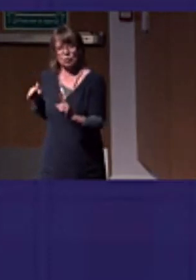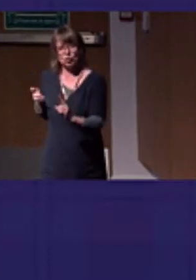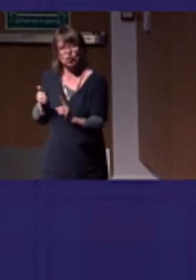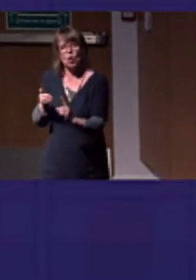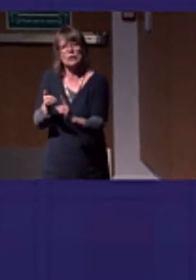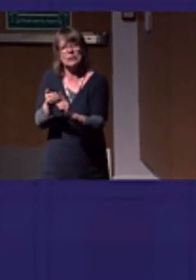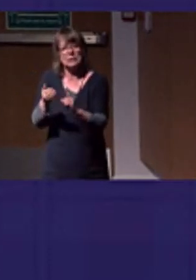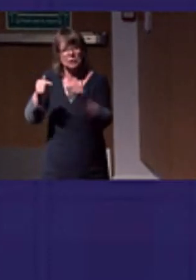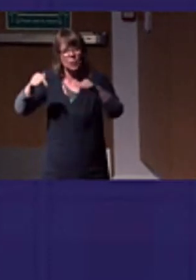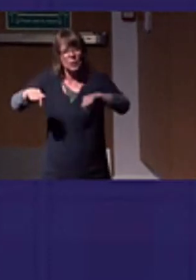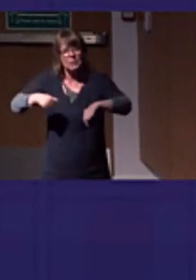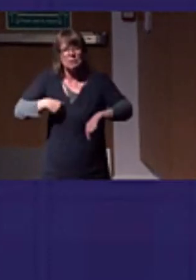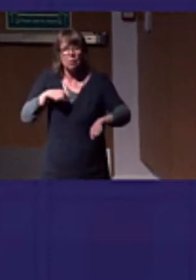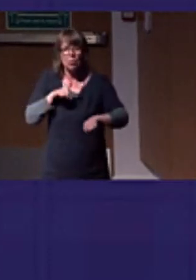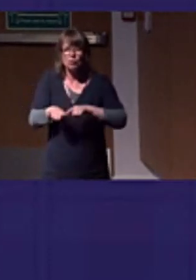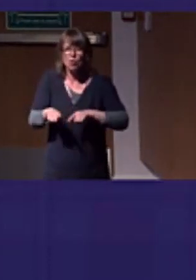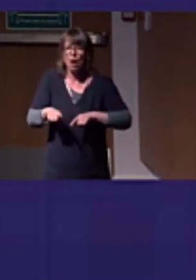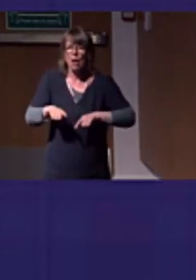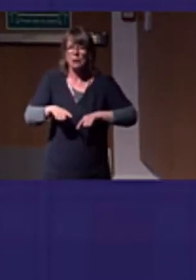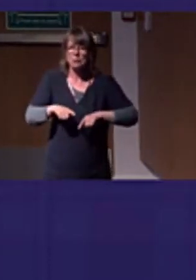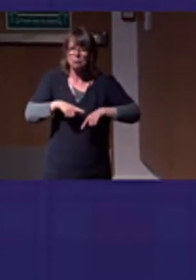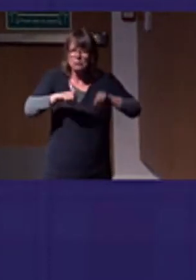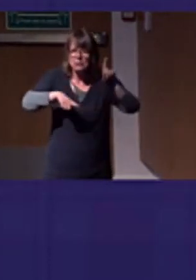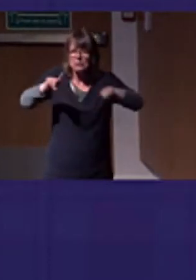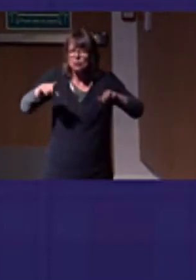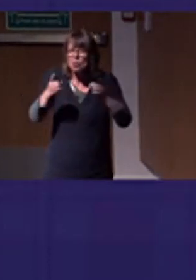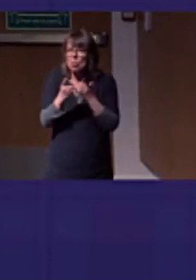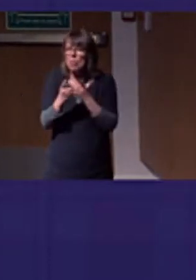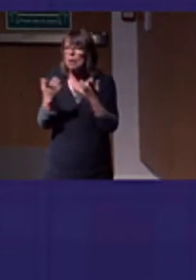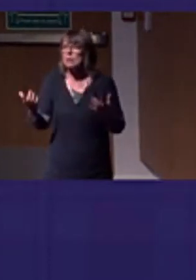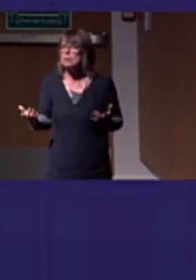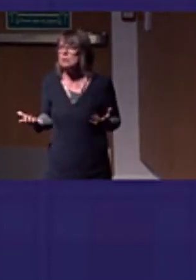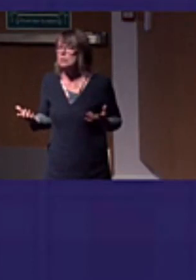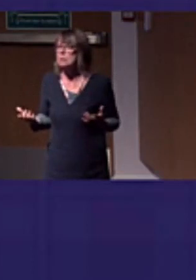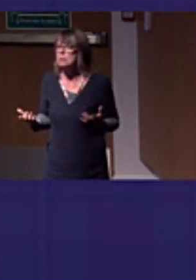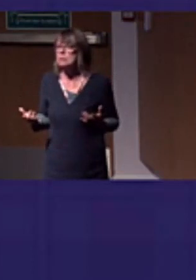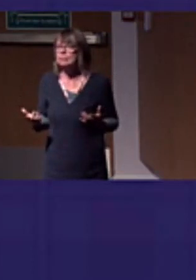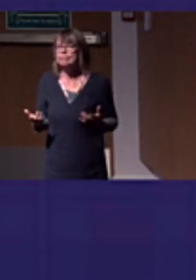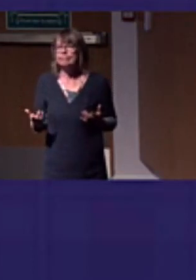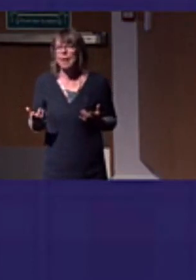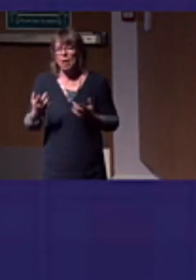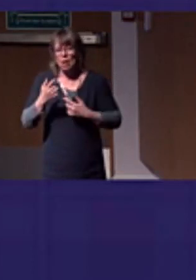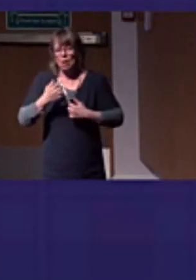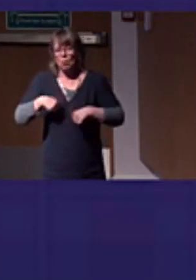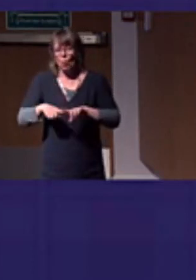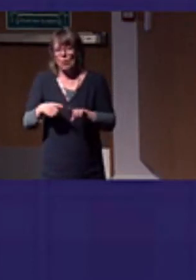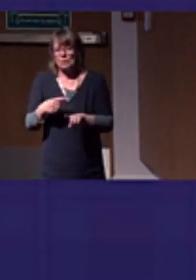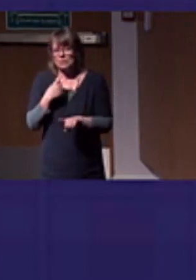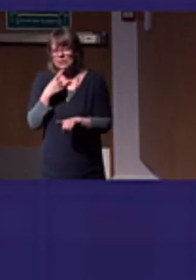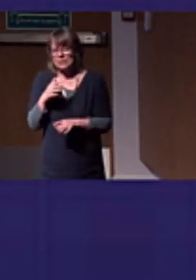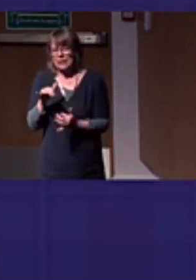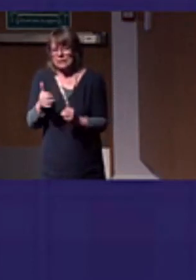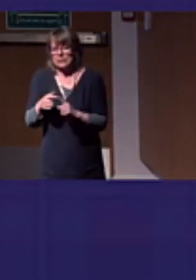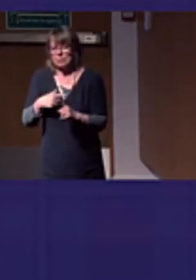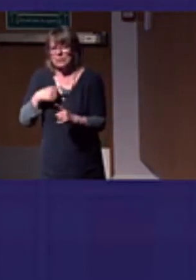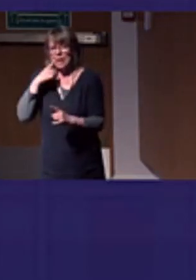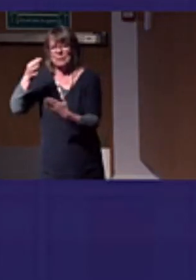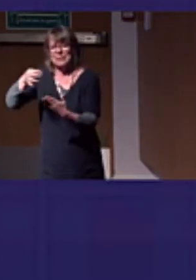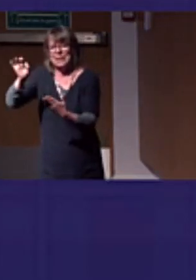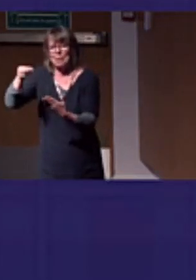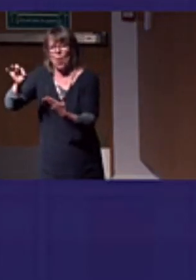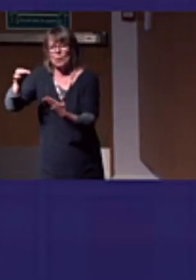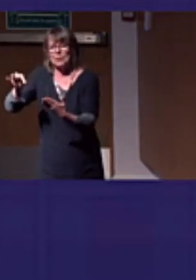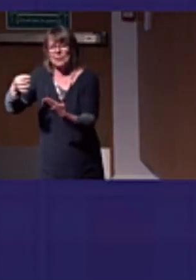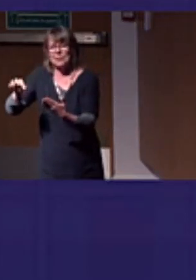We've always kind of pushed different, what some people call a tick box, but what we've just always kind of tried to do is be a bit more inclusive and